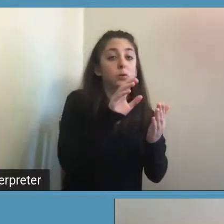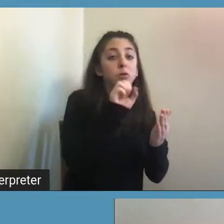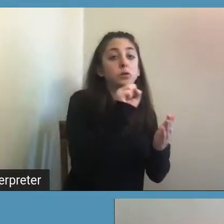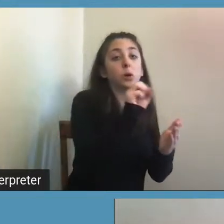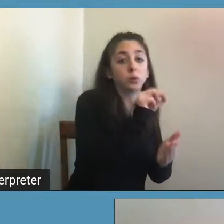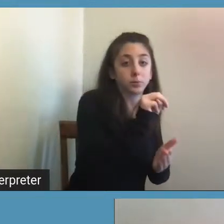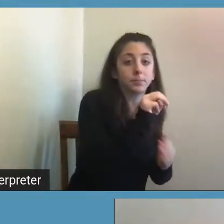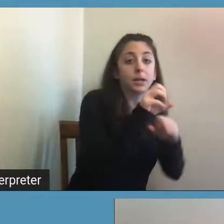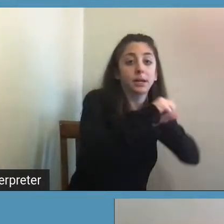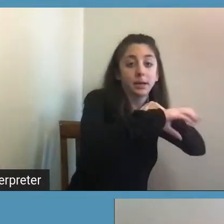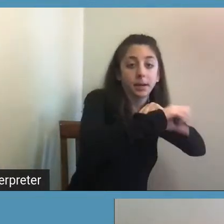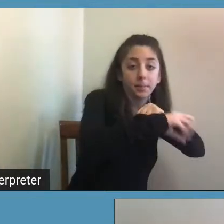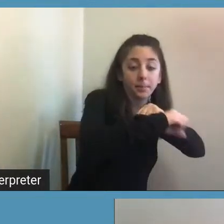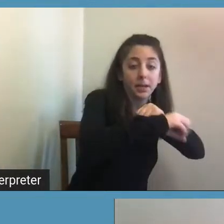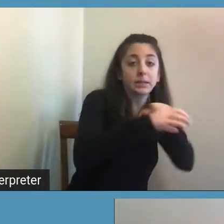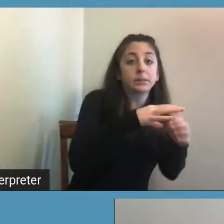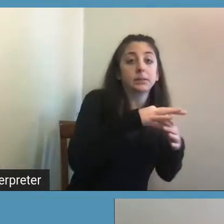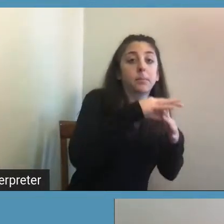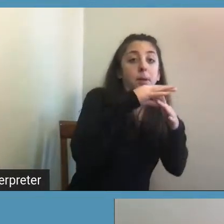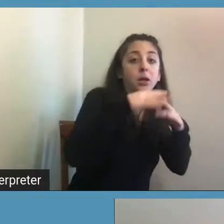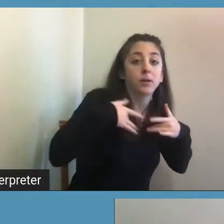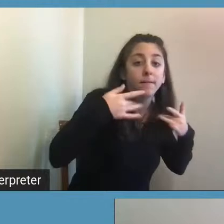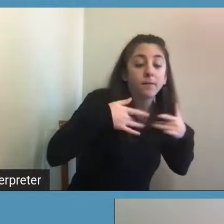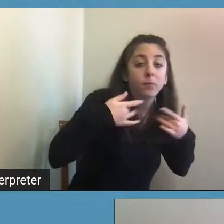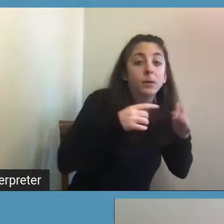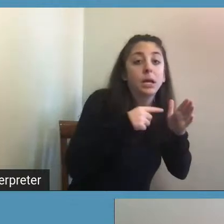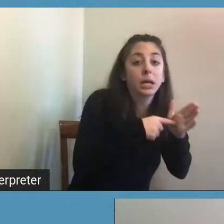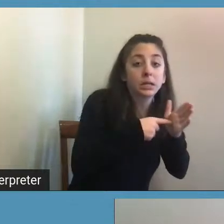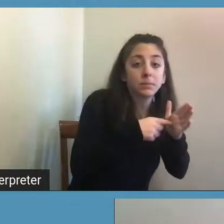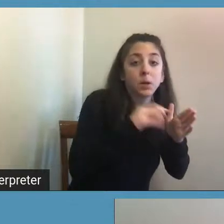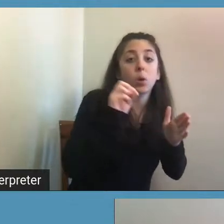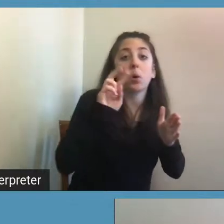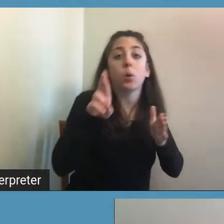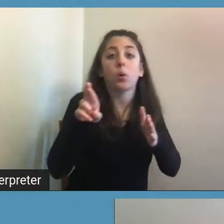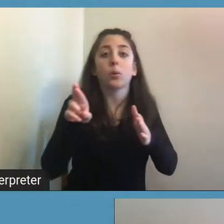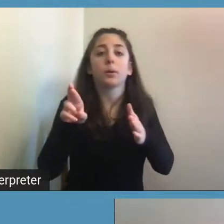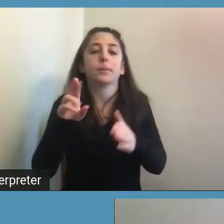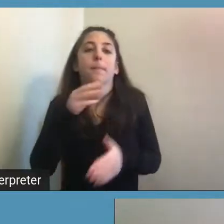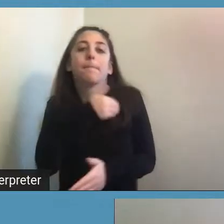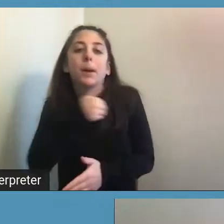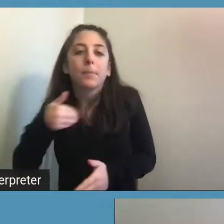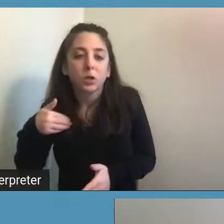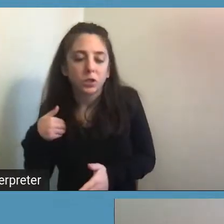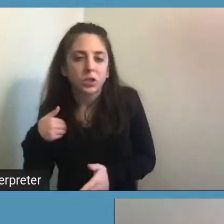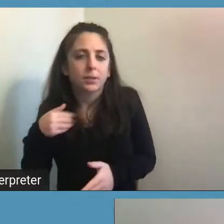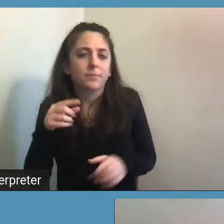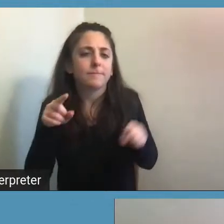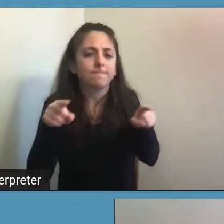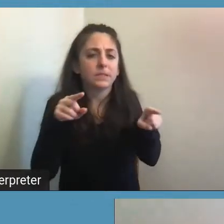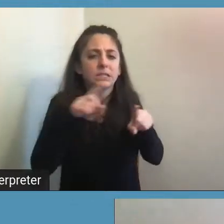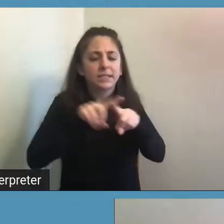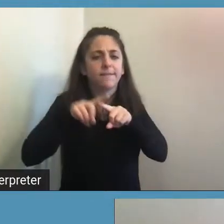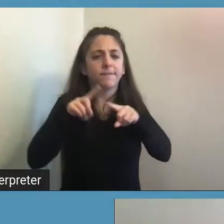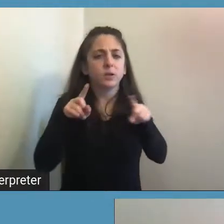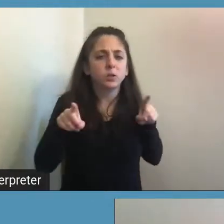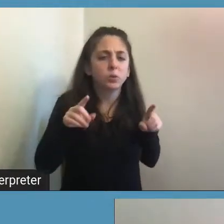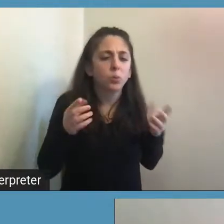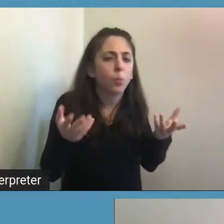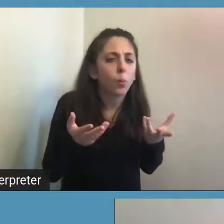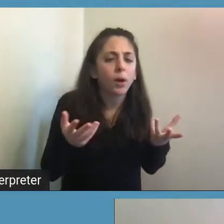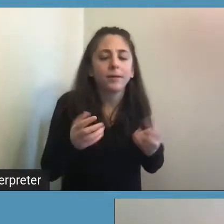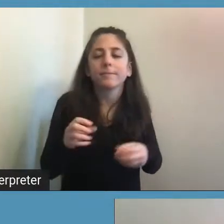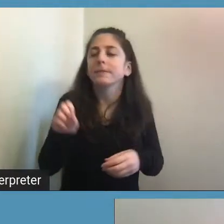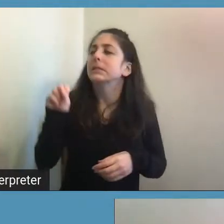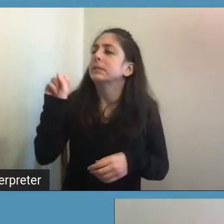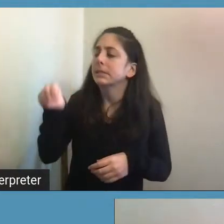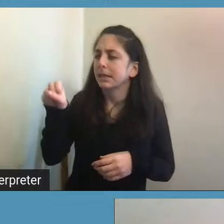for special events or exhibitions versus like selling memberships? Yes. There's definitely a difference in approach.